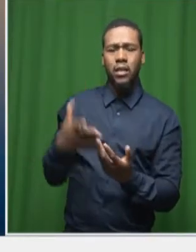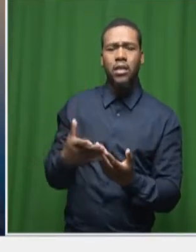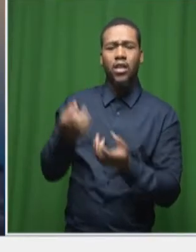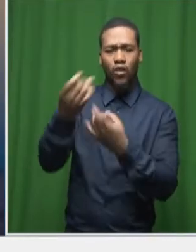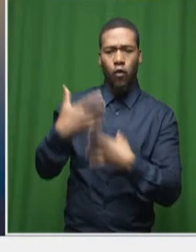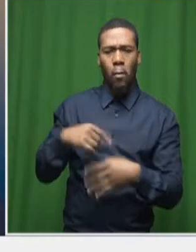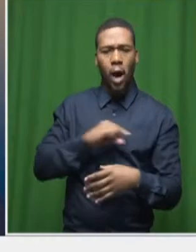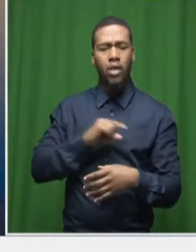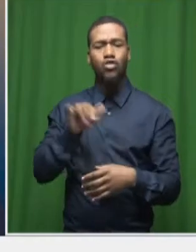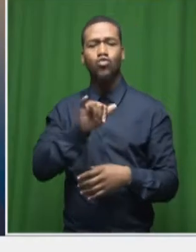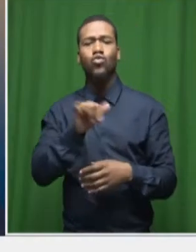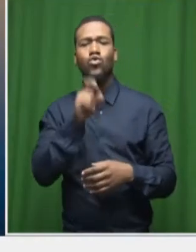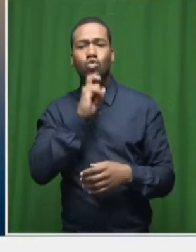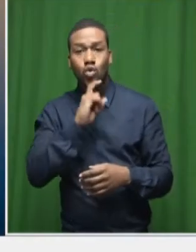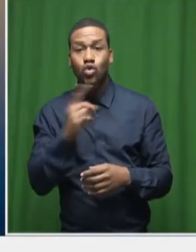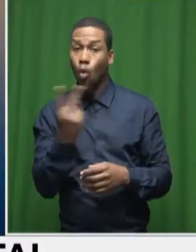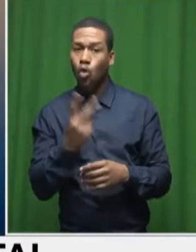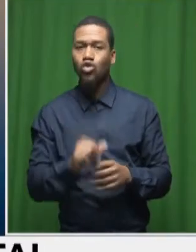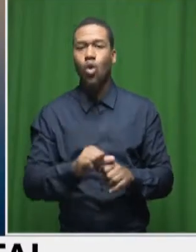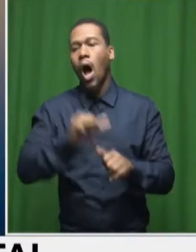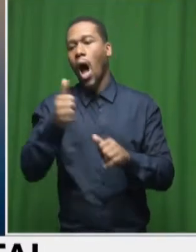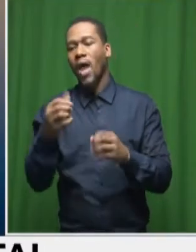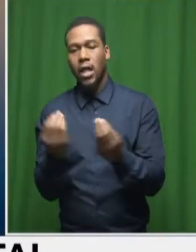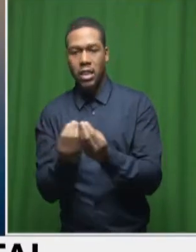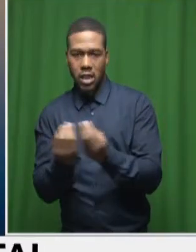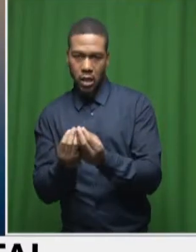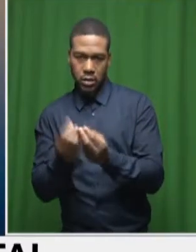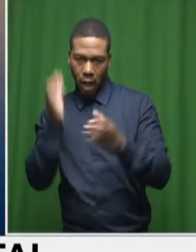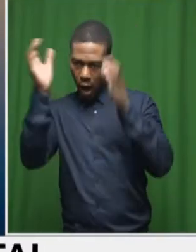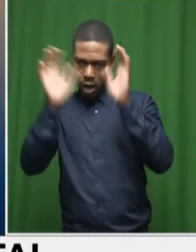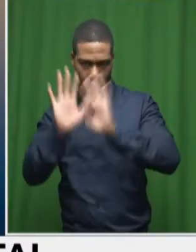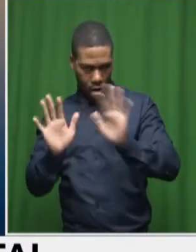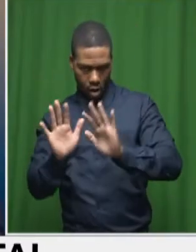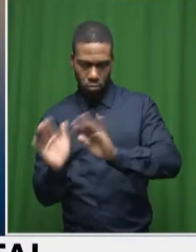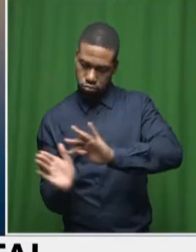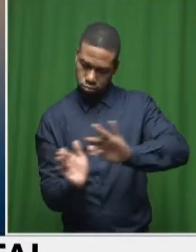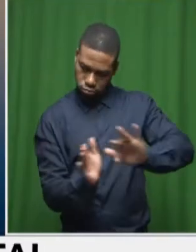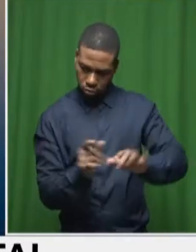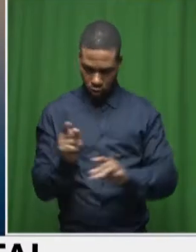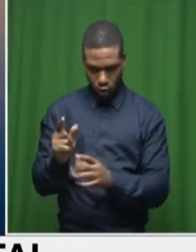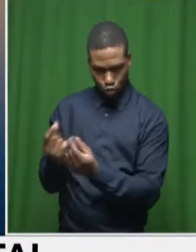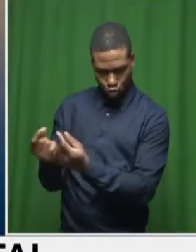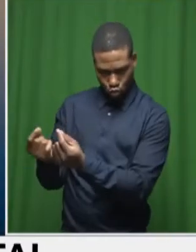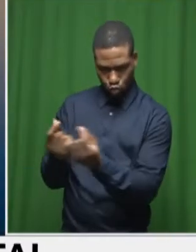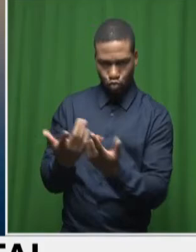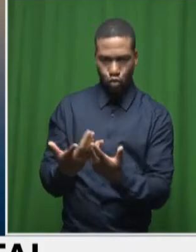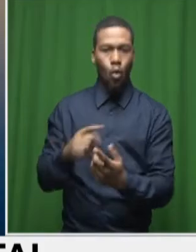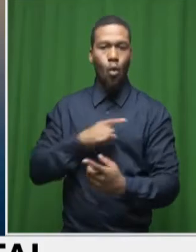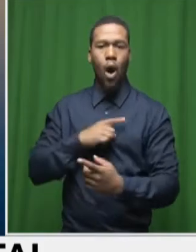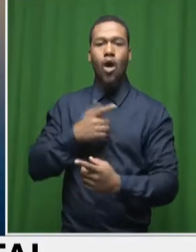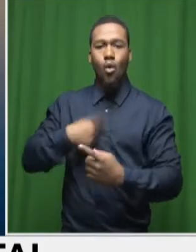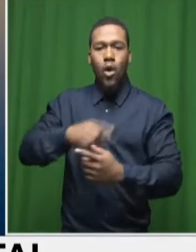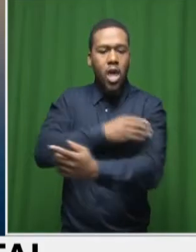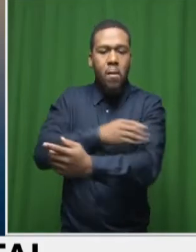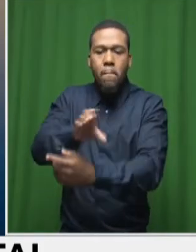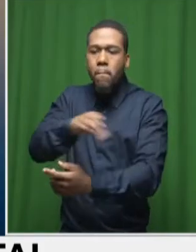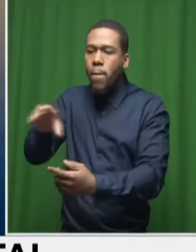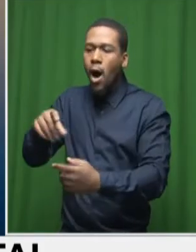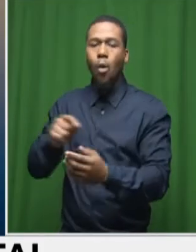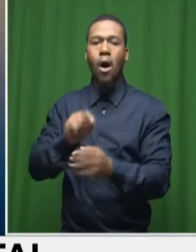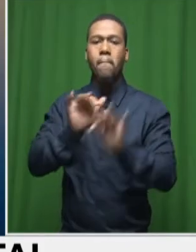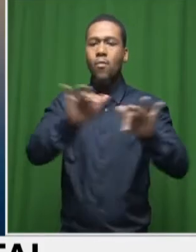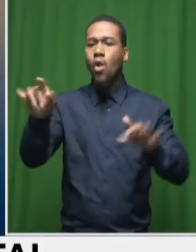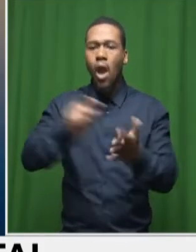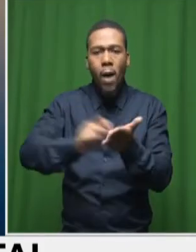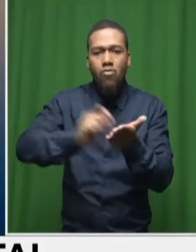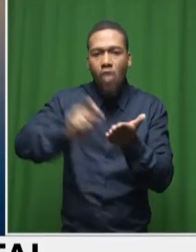non-academic content as well, where with the Kelo Africa brand, we are looking to empower local authors and publishers to be able to